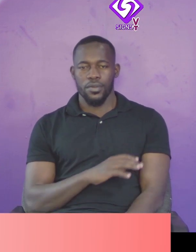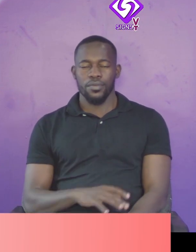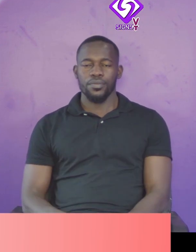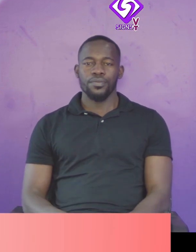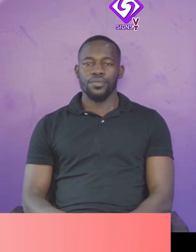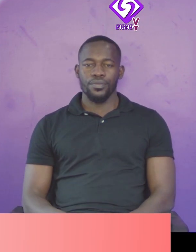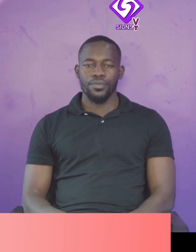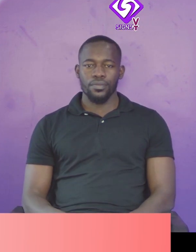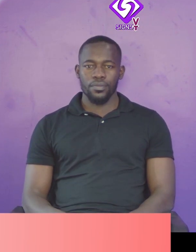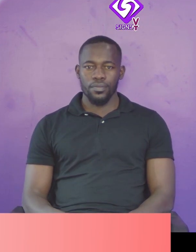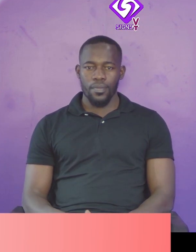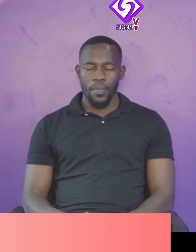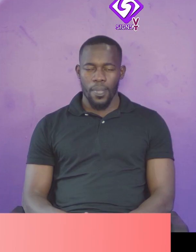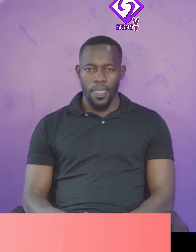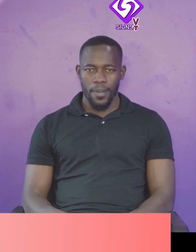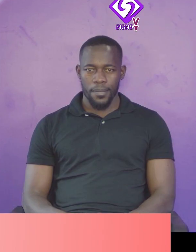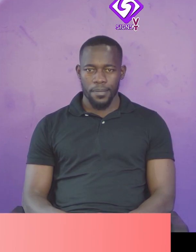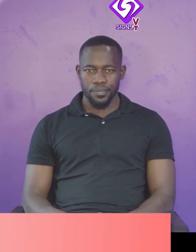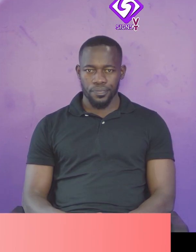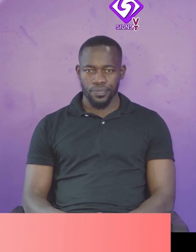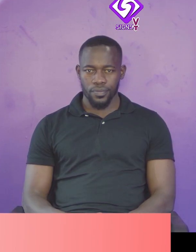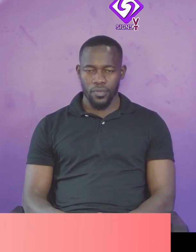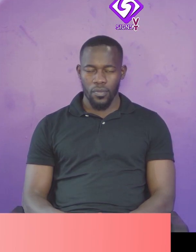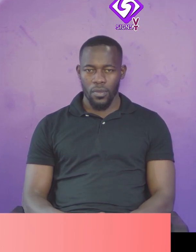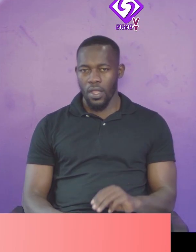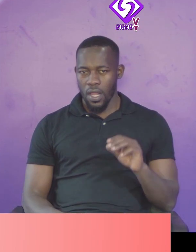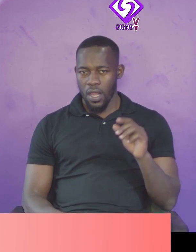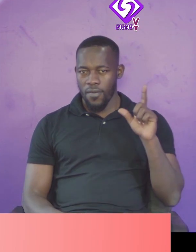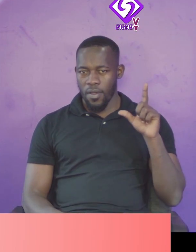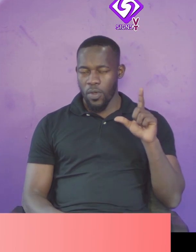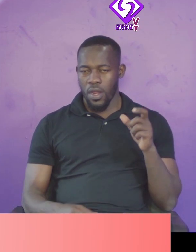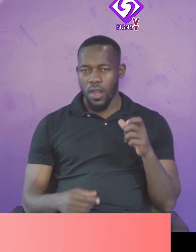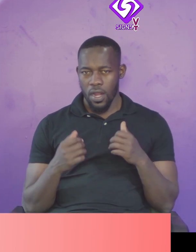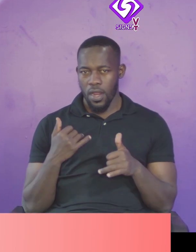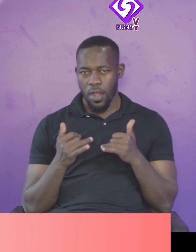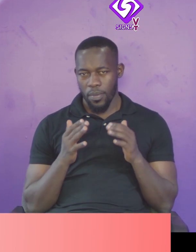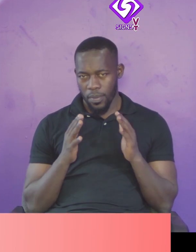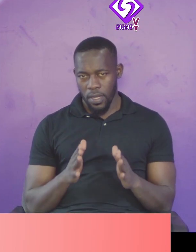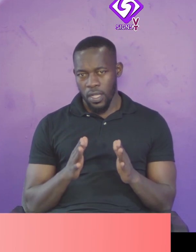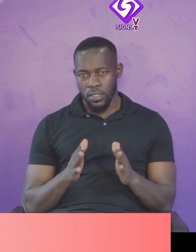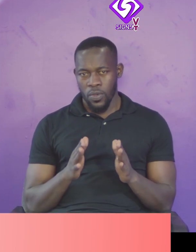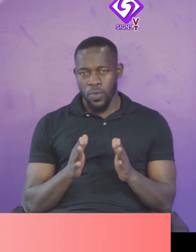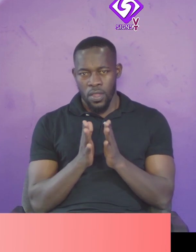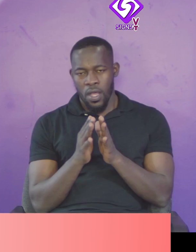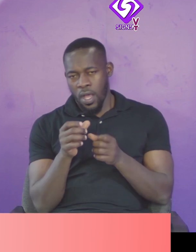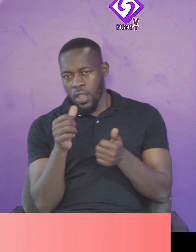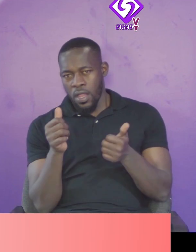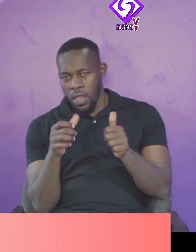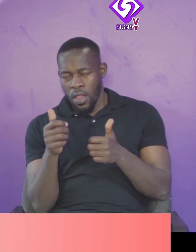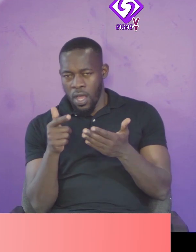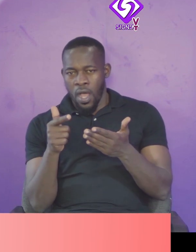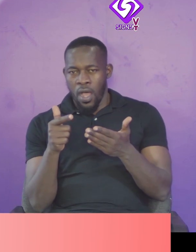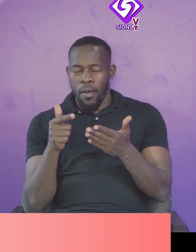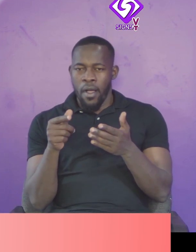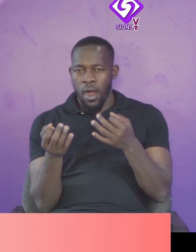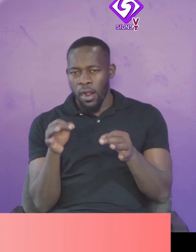there's something that I think Liverpool fans and other analysts don't understand. But